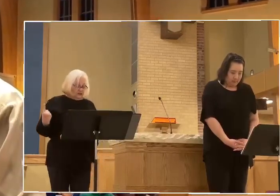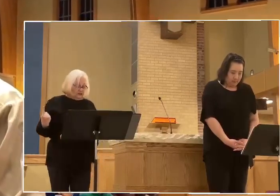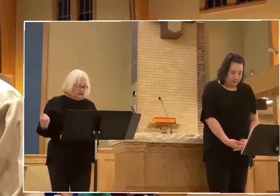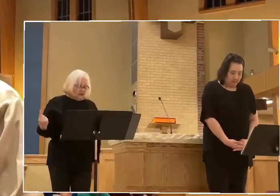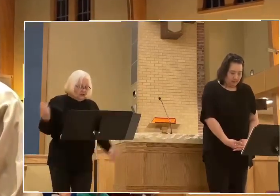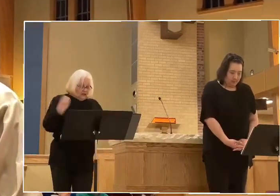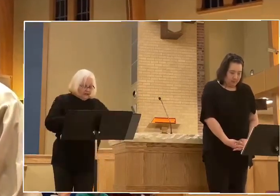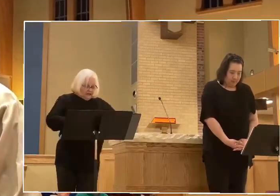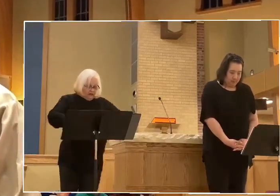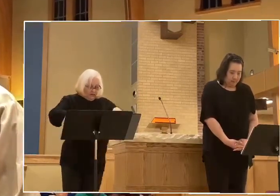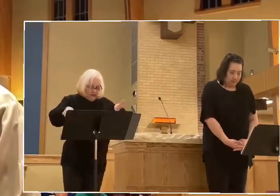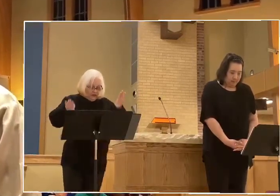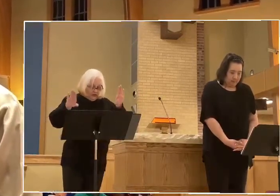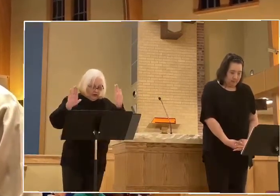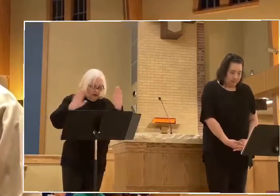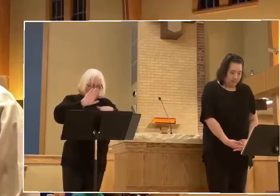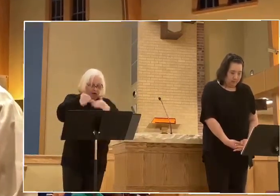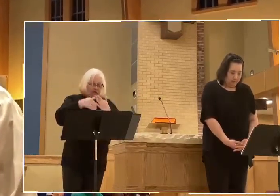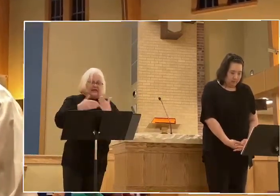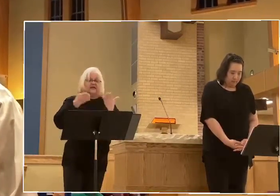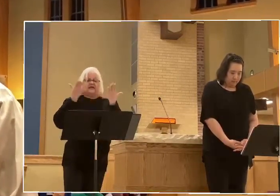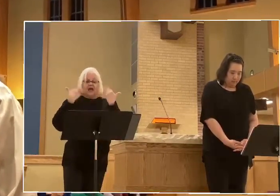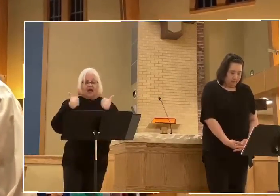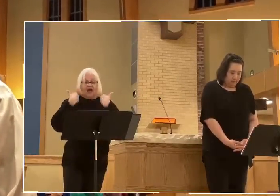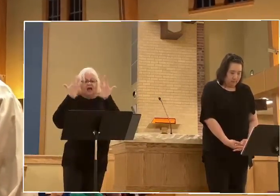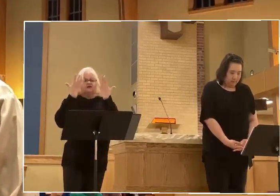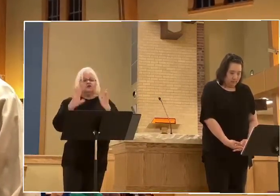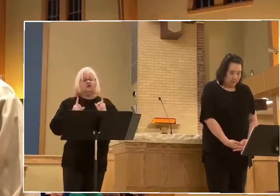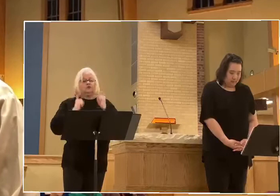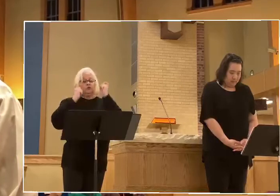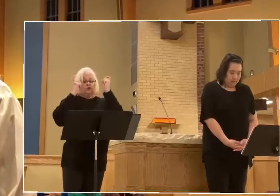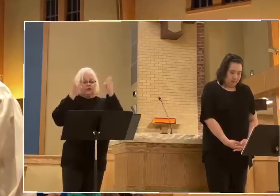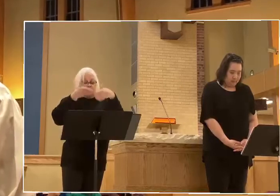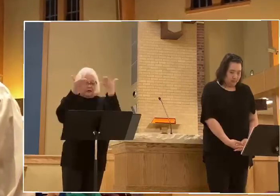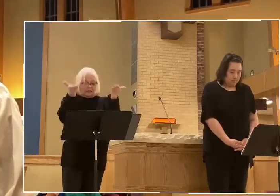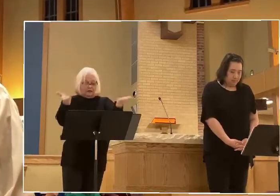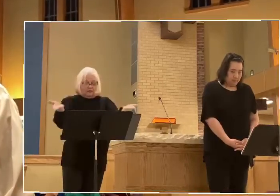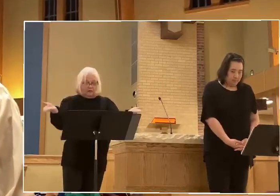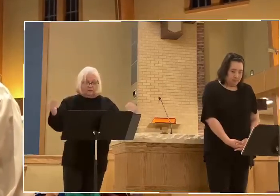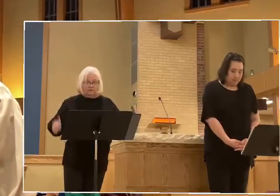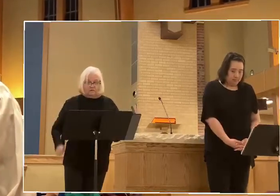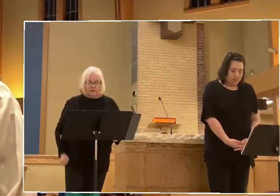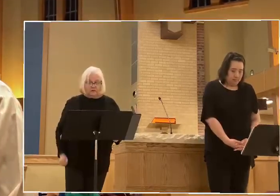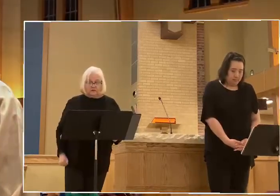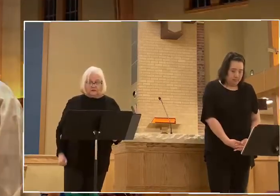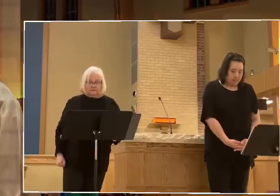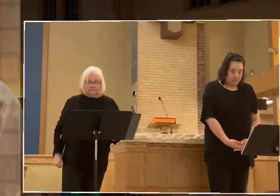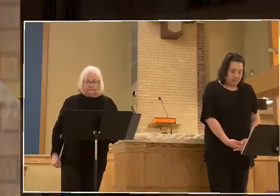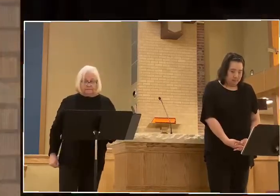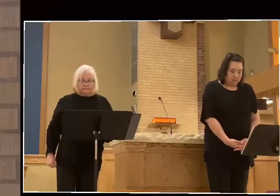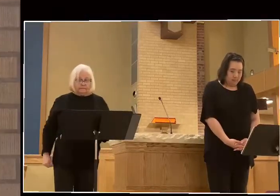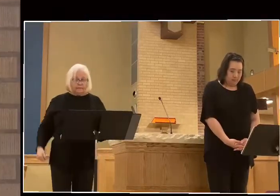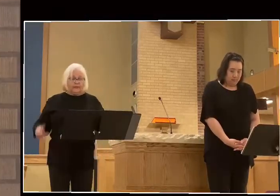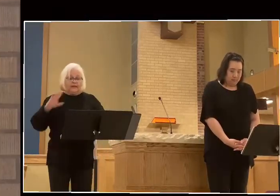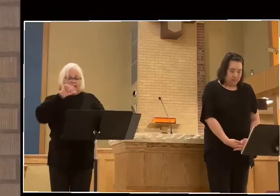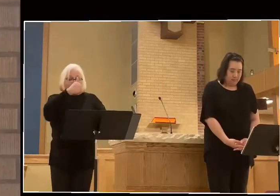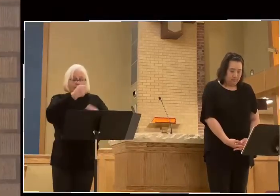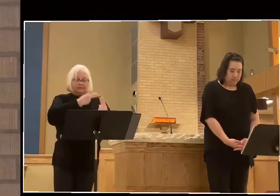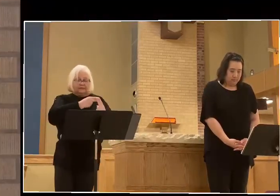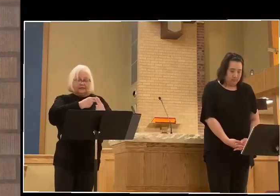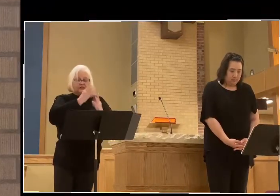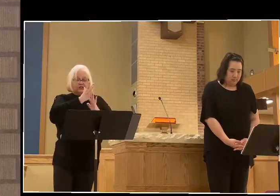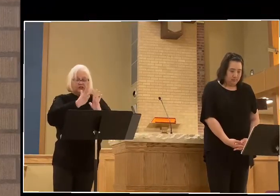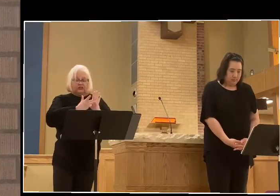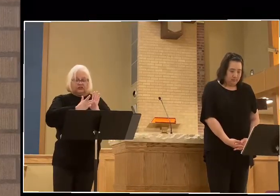desolation, giving all he had to give. The tenth station, Jesus